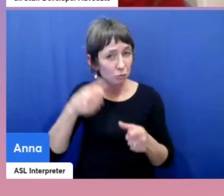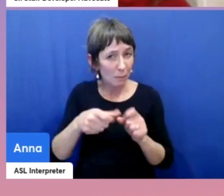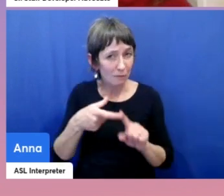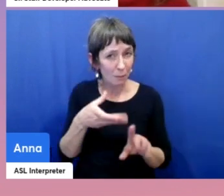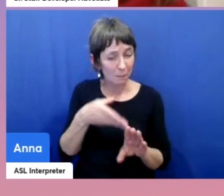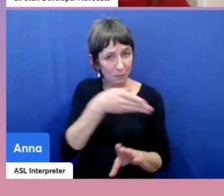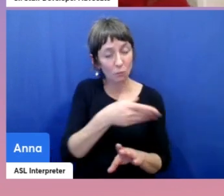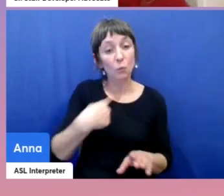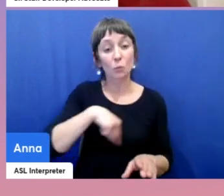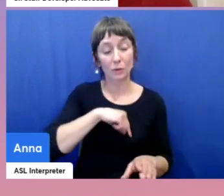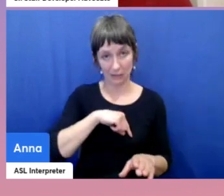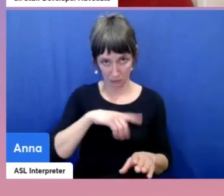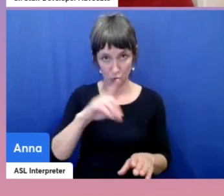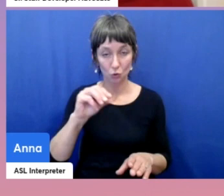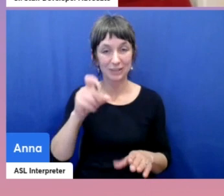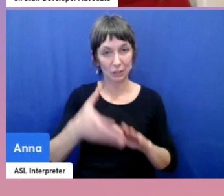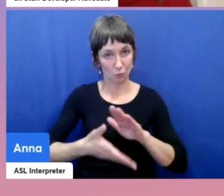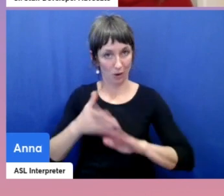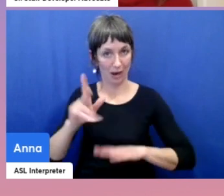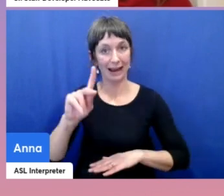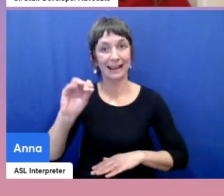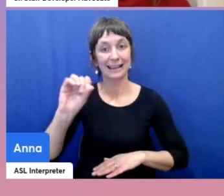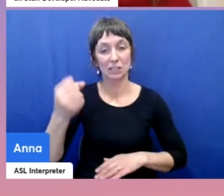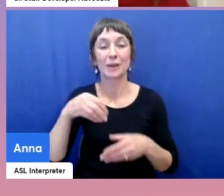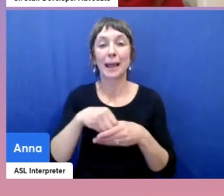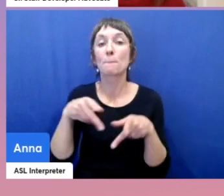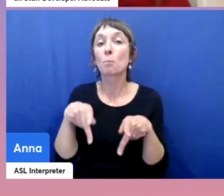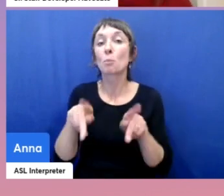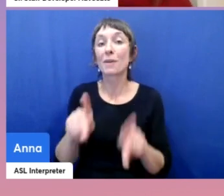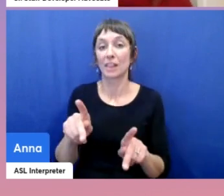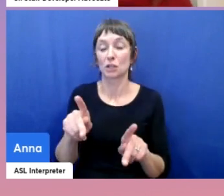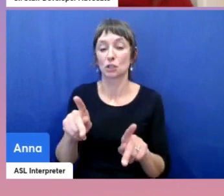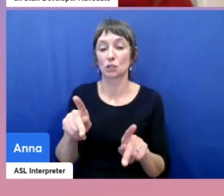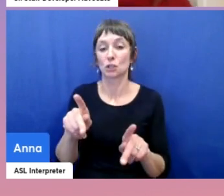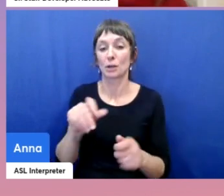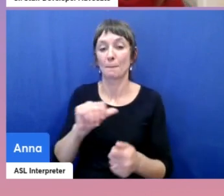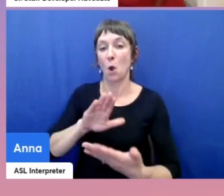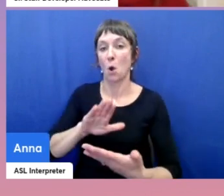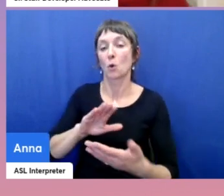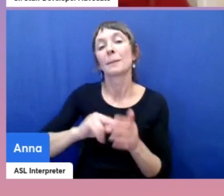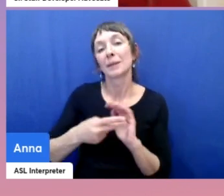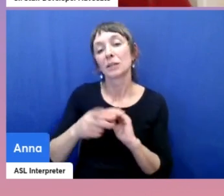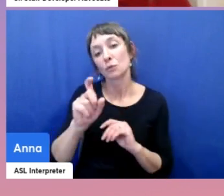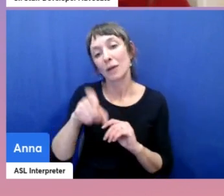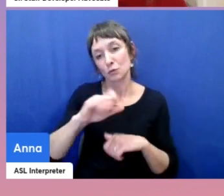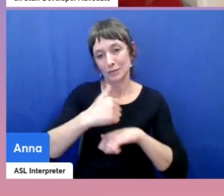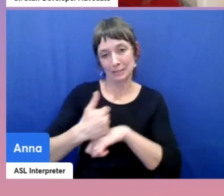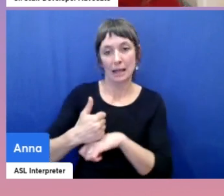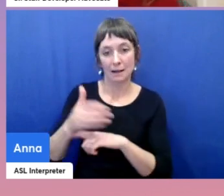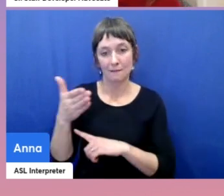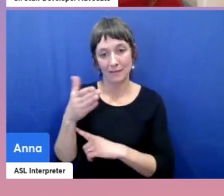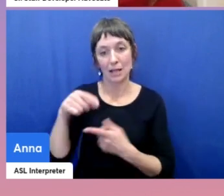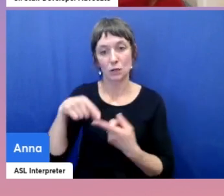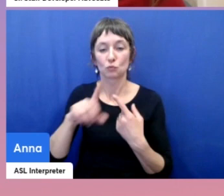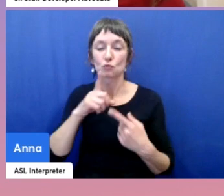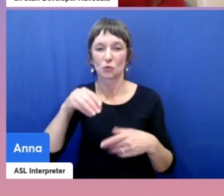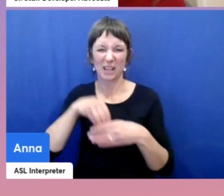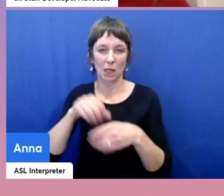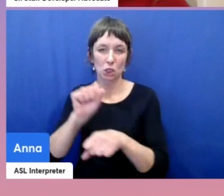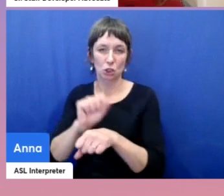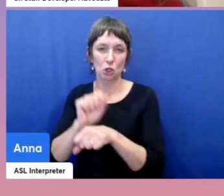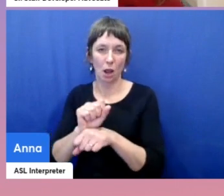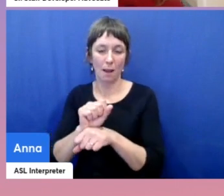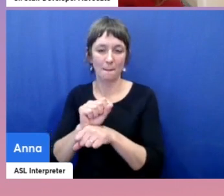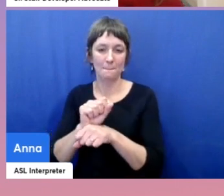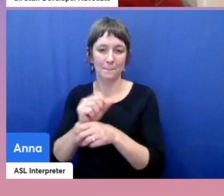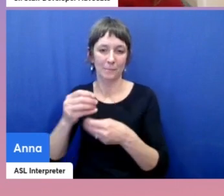that we do need to run K0's in privileged mode, which means that we need to set that privileged flag to true in the job spec.